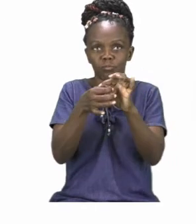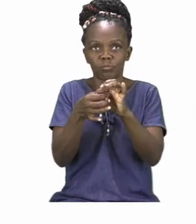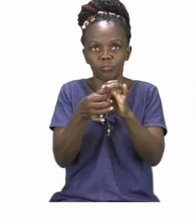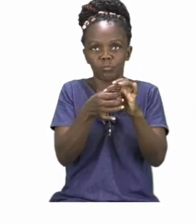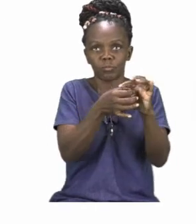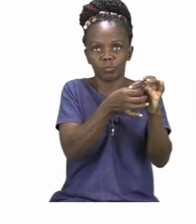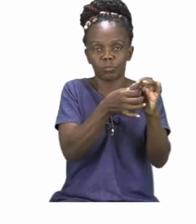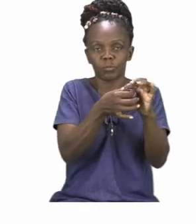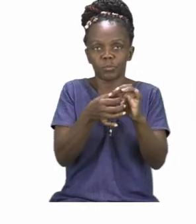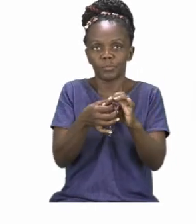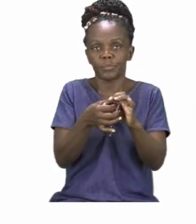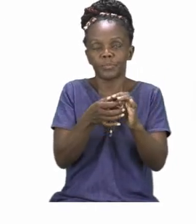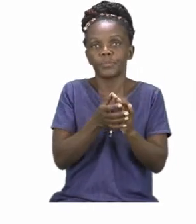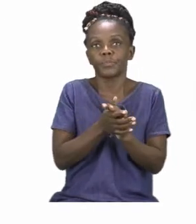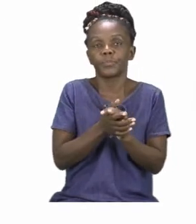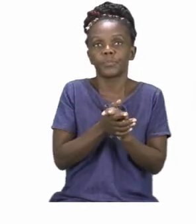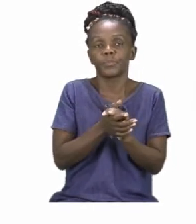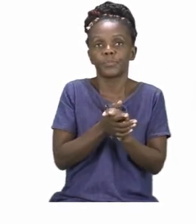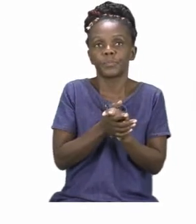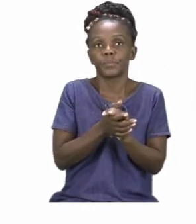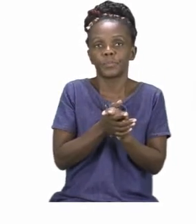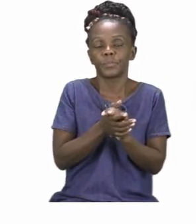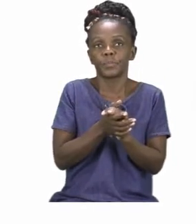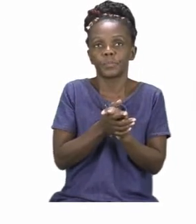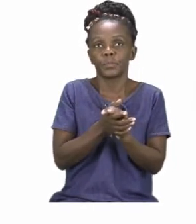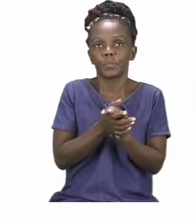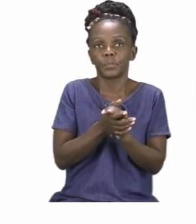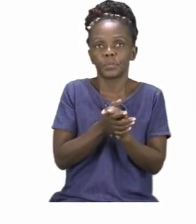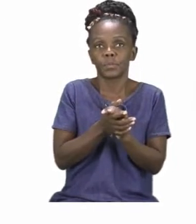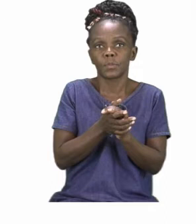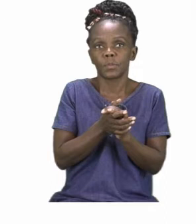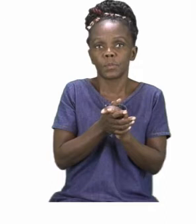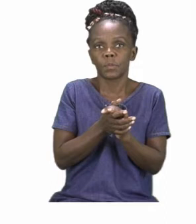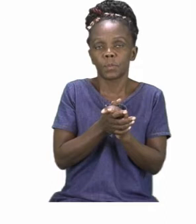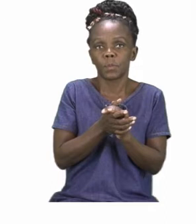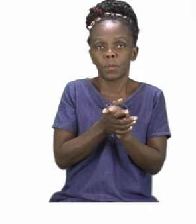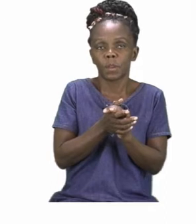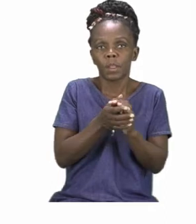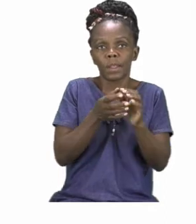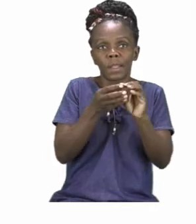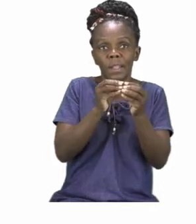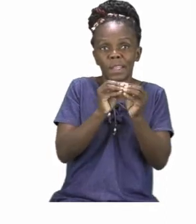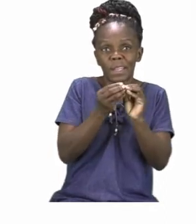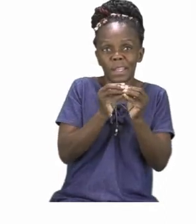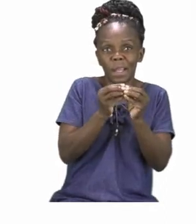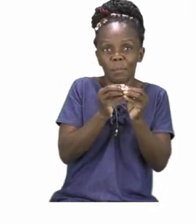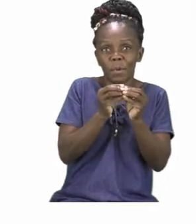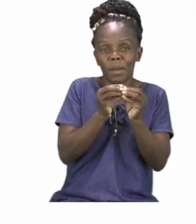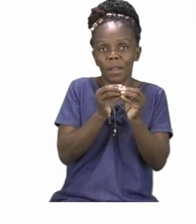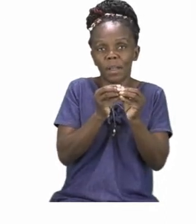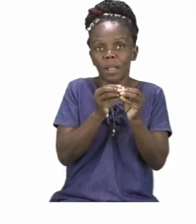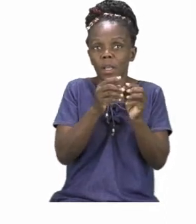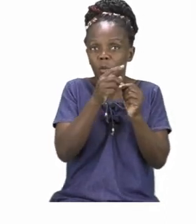just matching, my dear friends. We are going to be matching to the number of body parts we